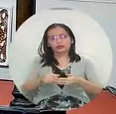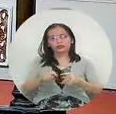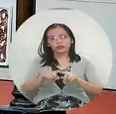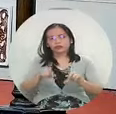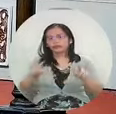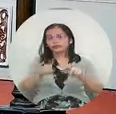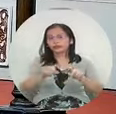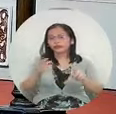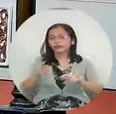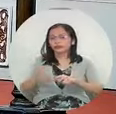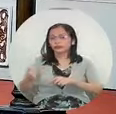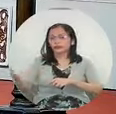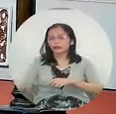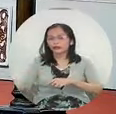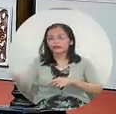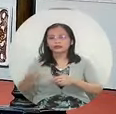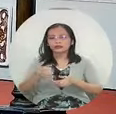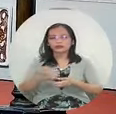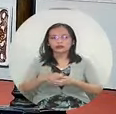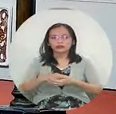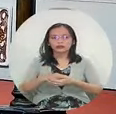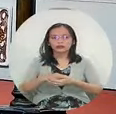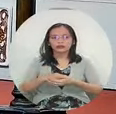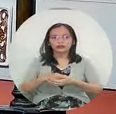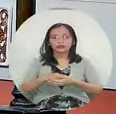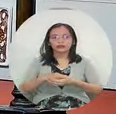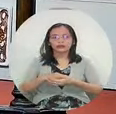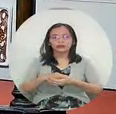already begin to question mark.